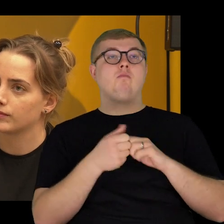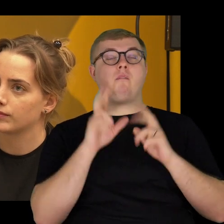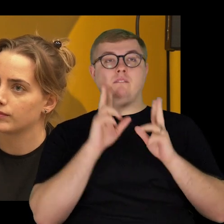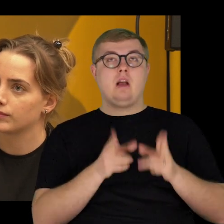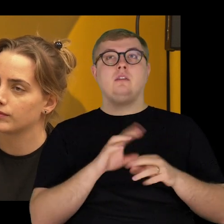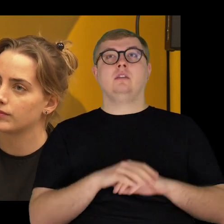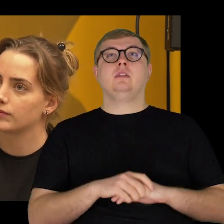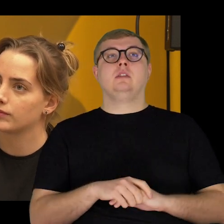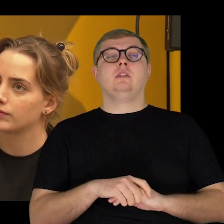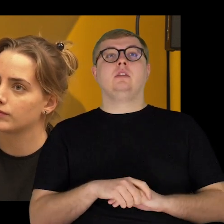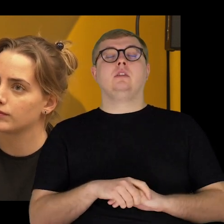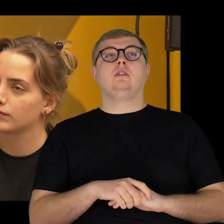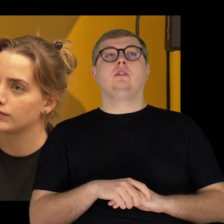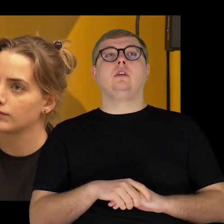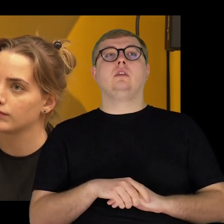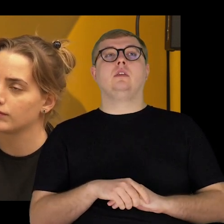the fact that maps are